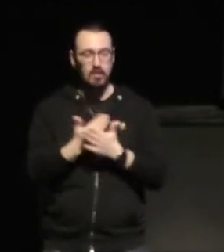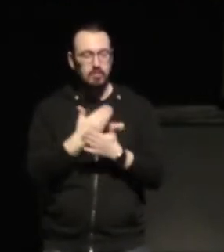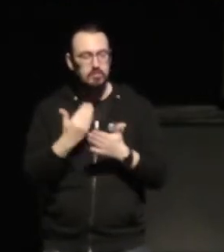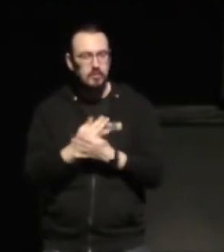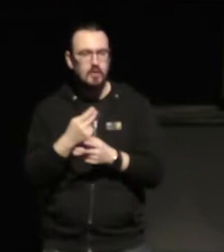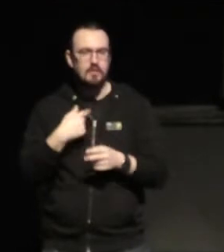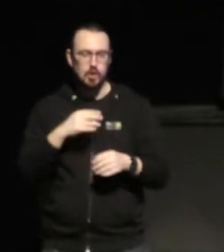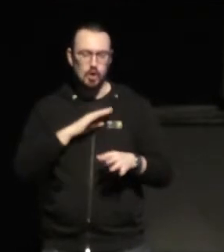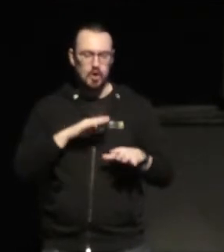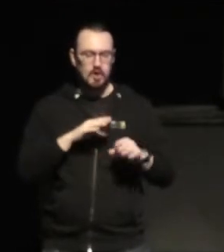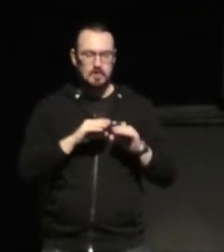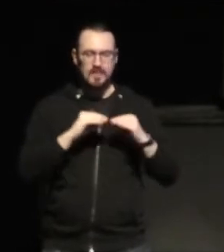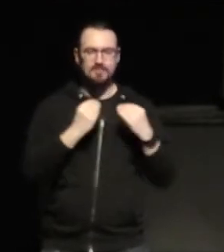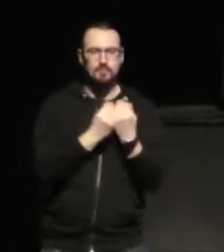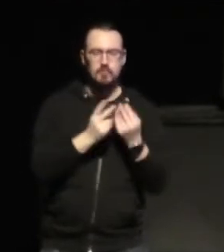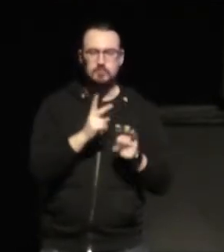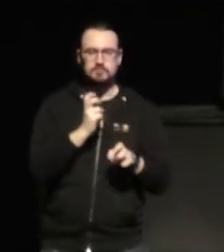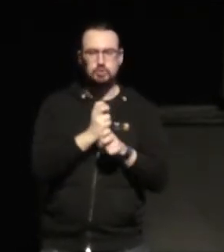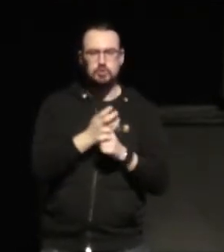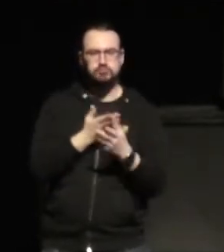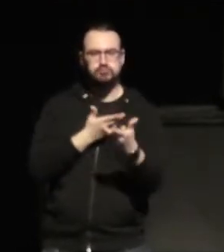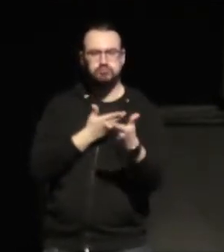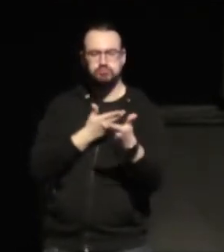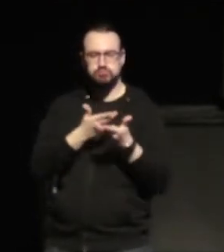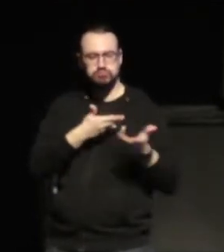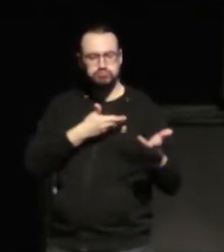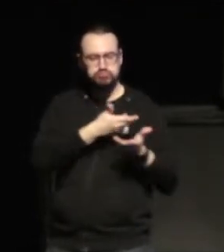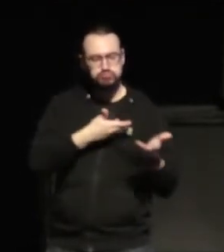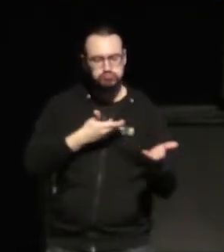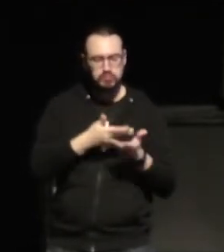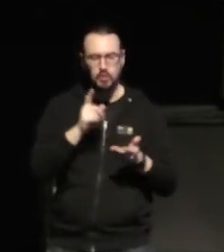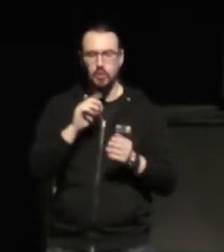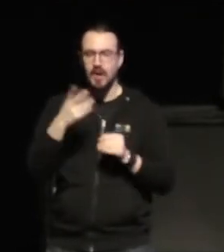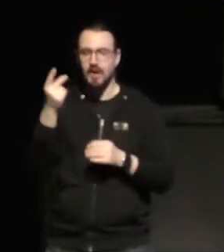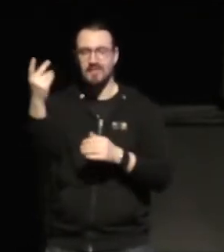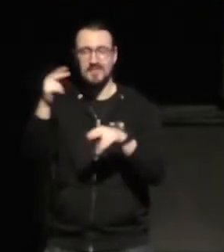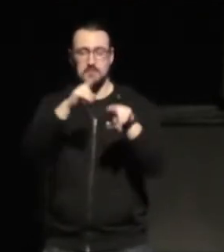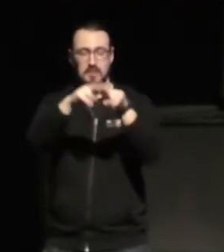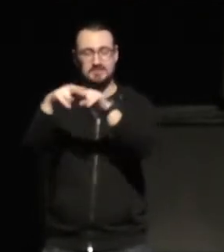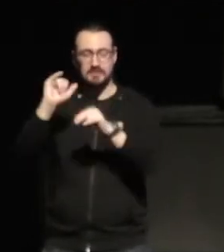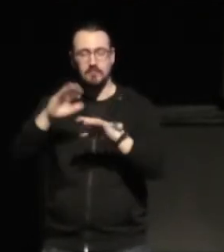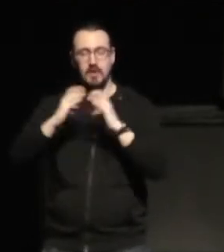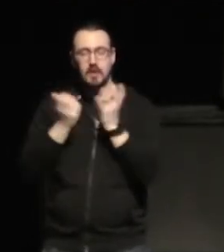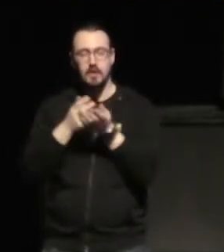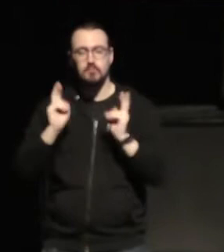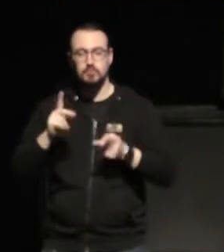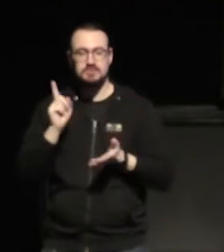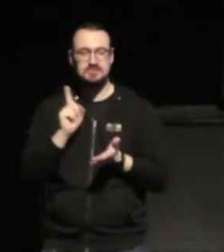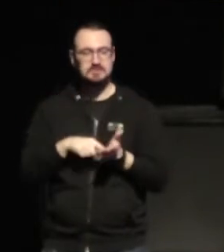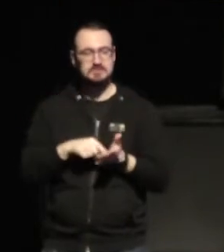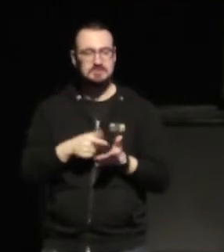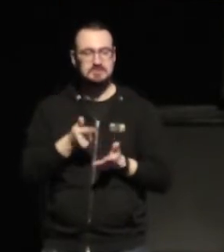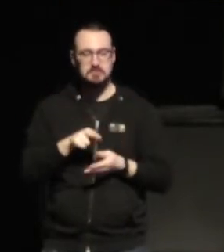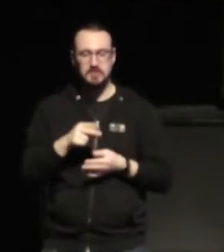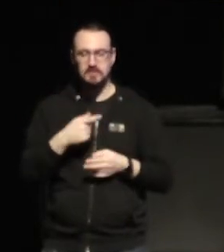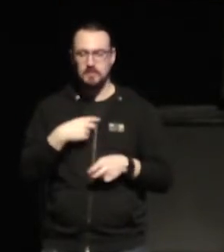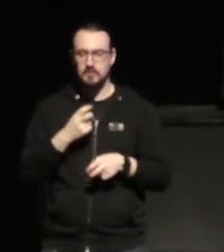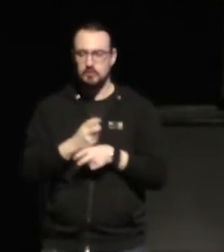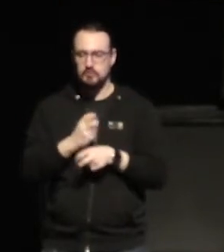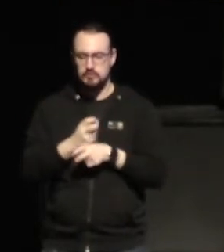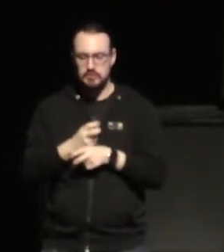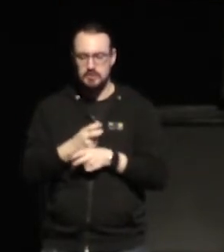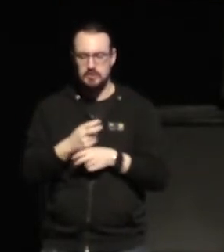do have also partners around the world. For example, about the pro-savanna, the